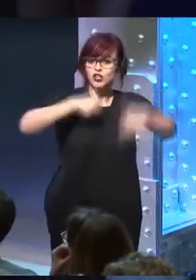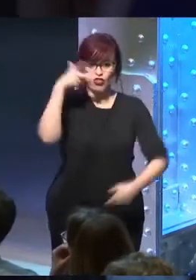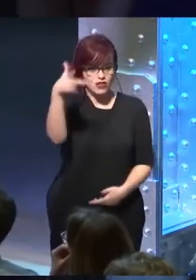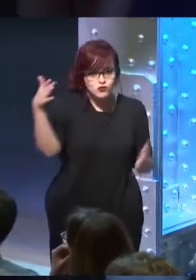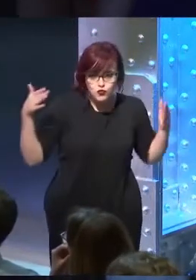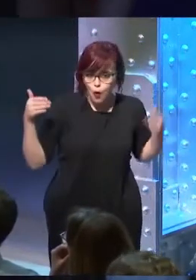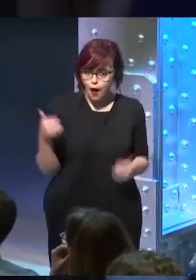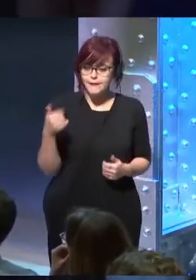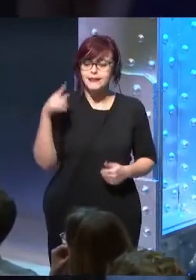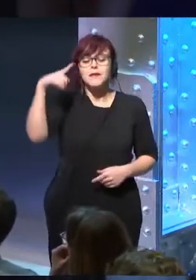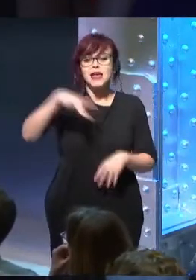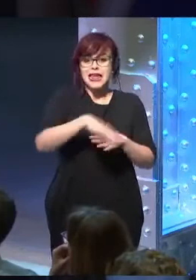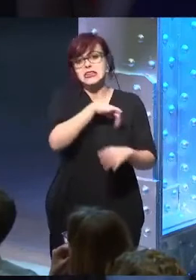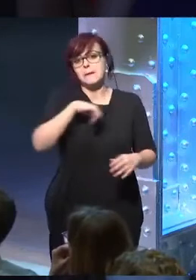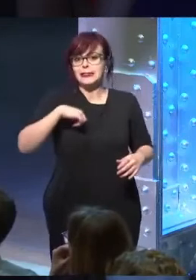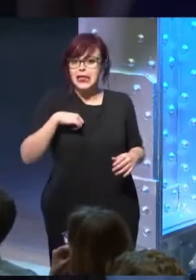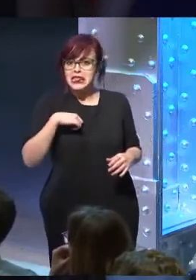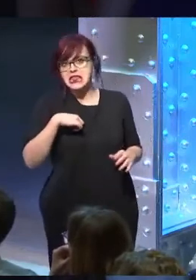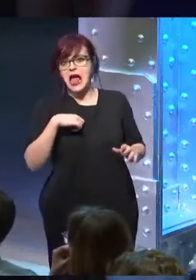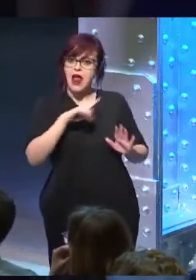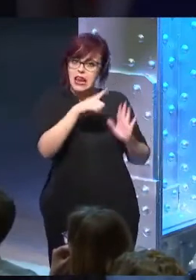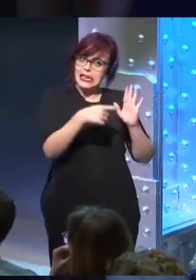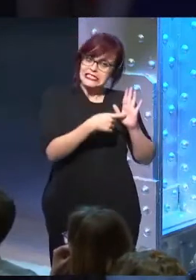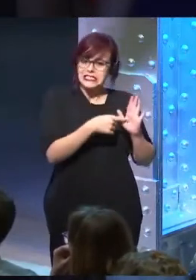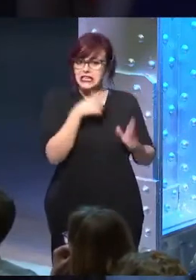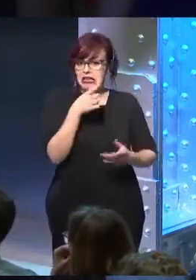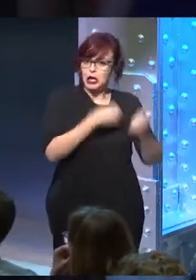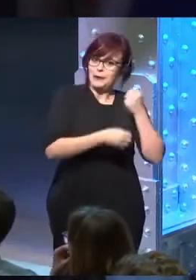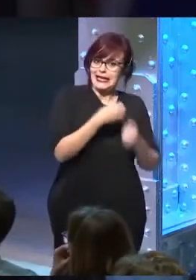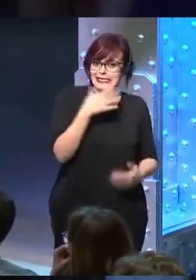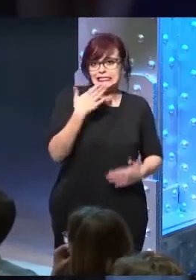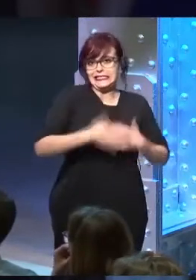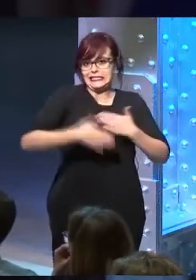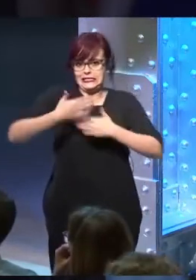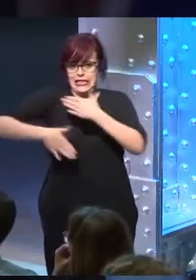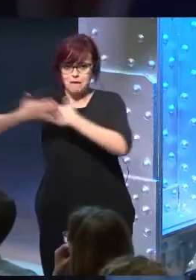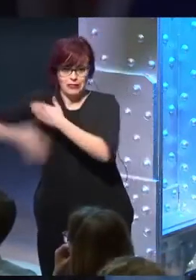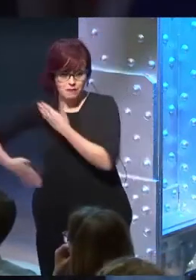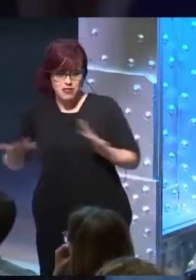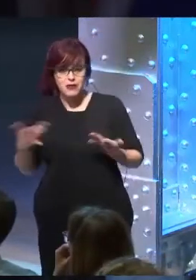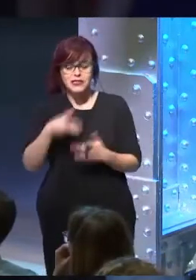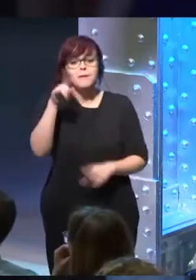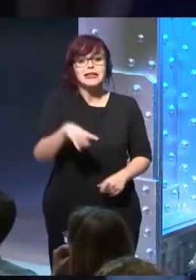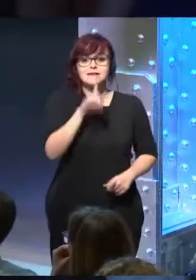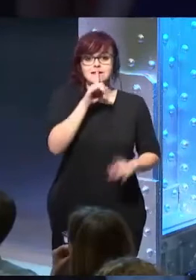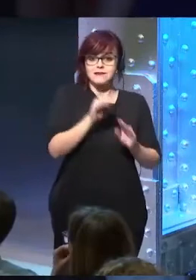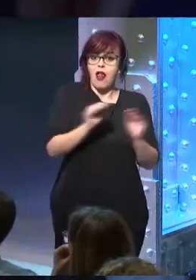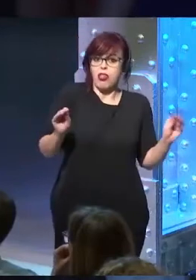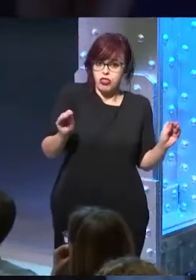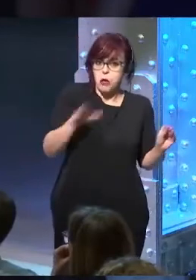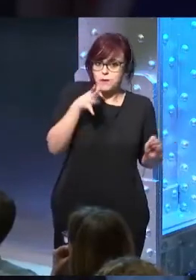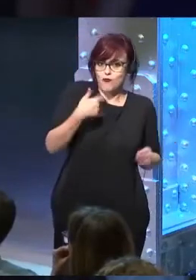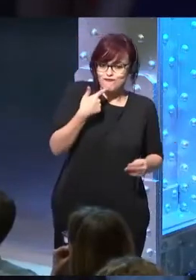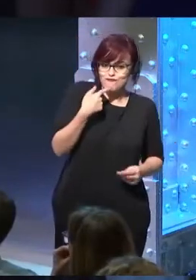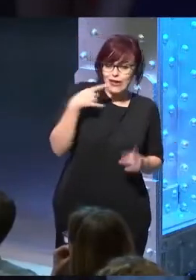and economic independence, and so on. Now, in part, the silence of women is to do with that, but